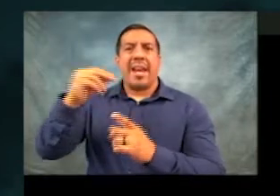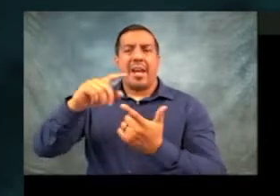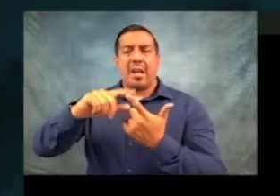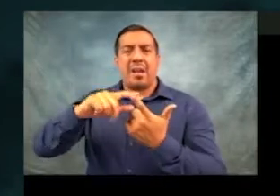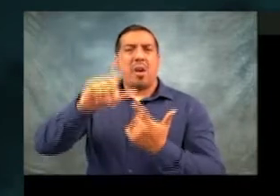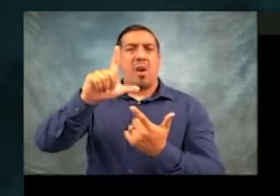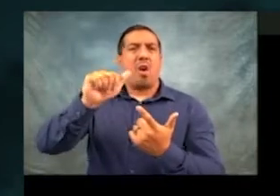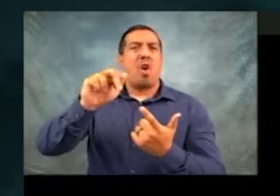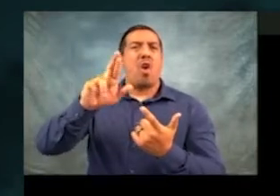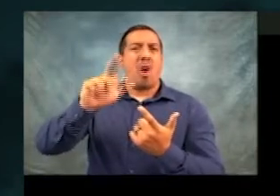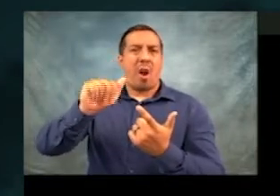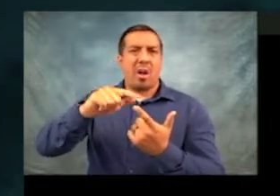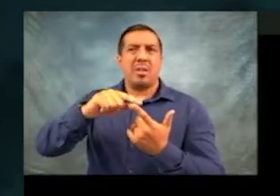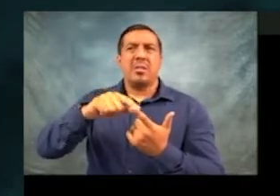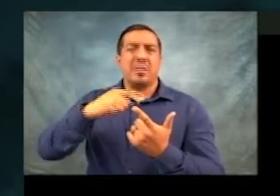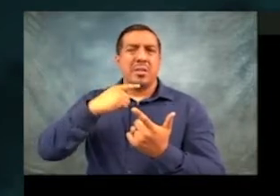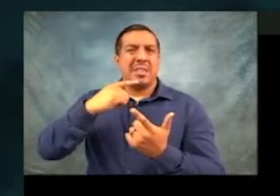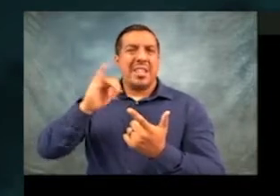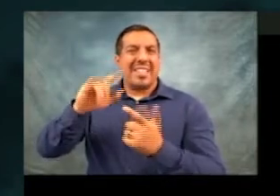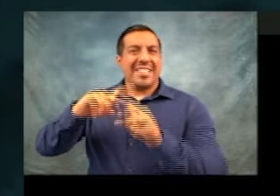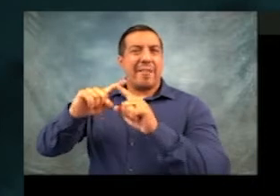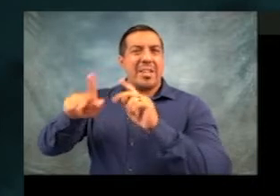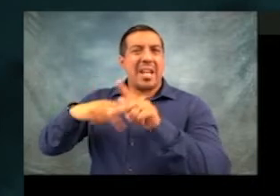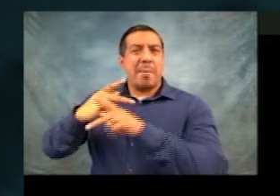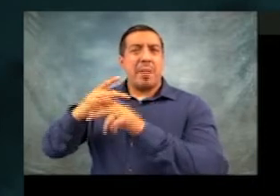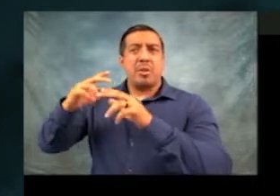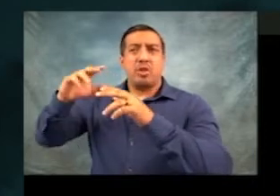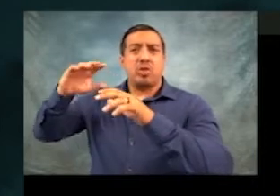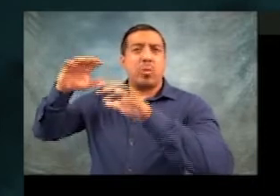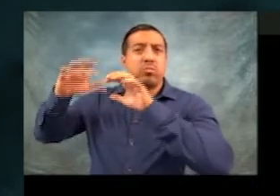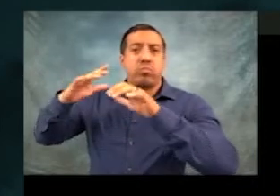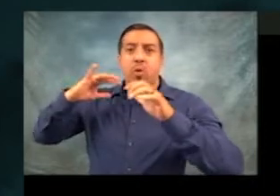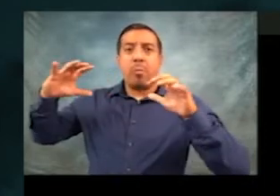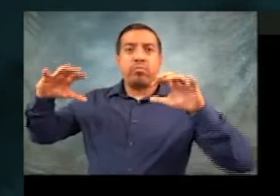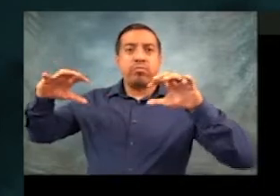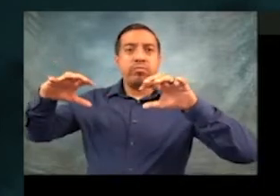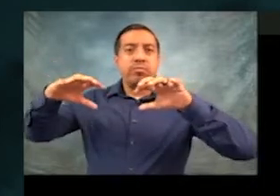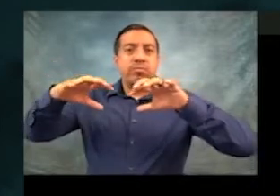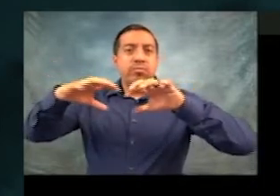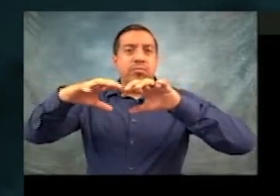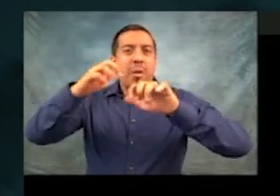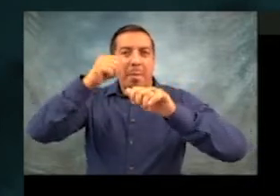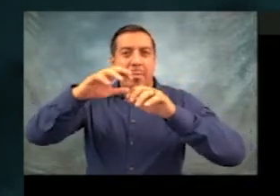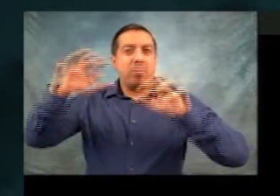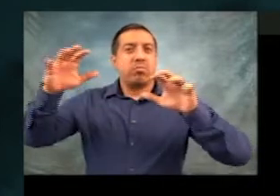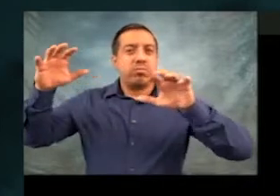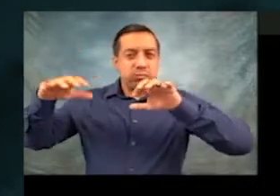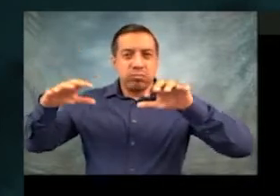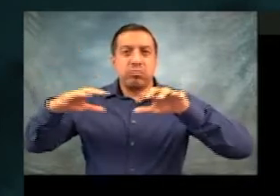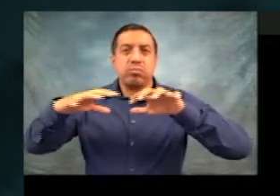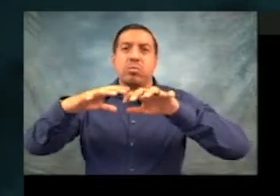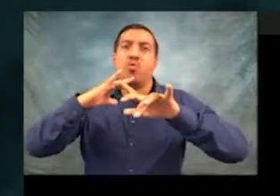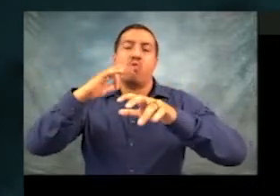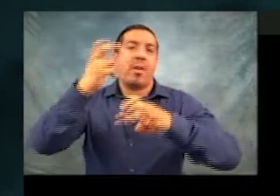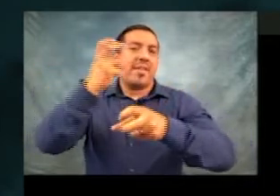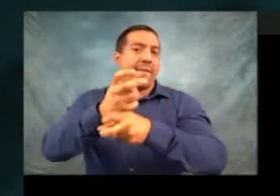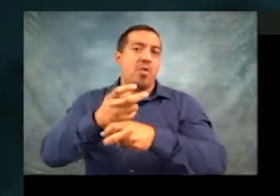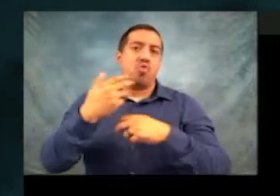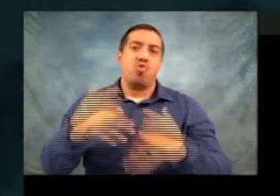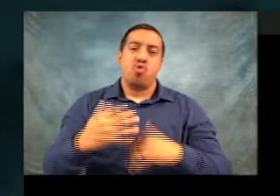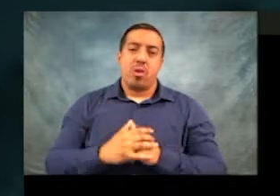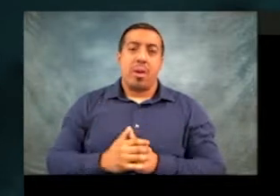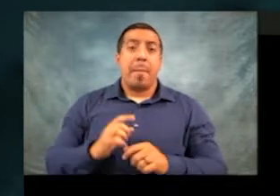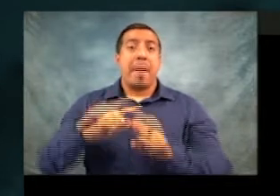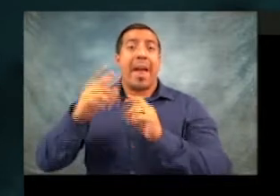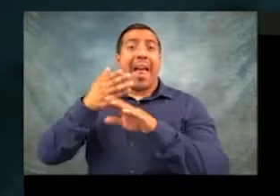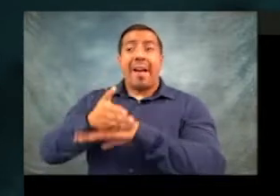Laura, the activity was like the 2 storms were right on top of each other, which really just made it difficult. But even